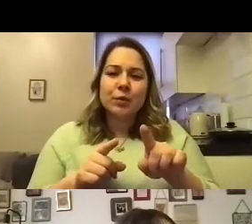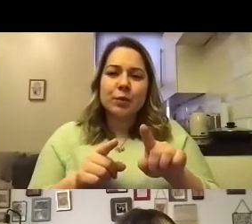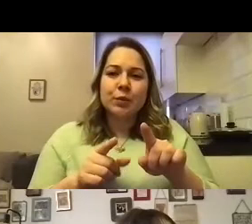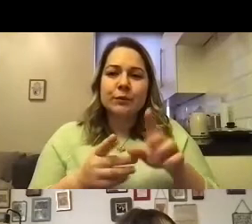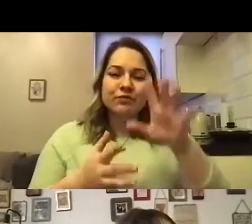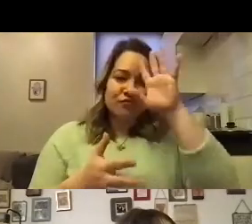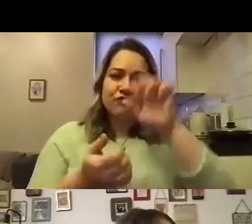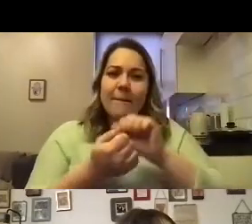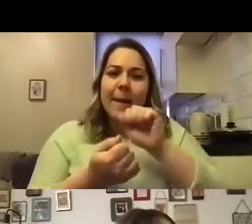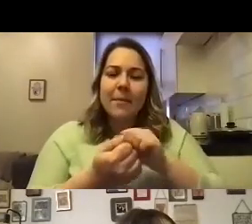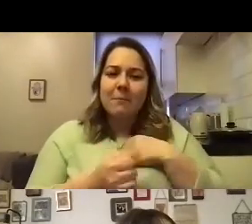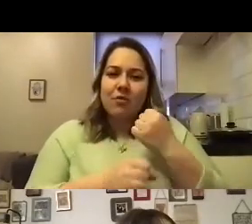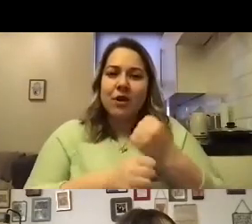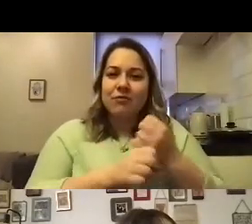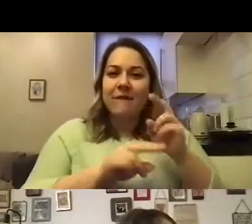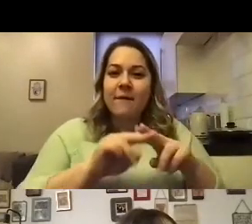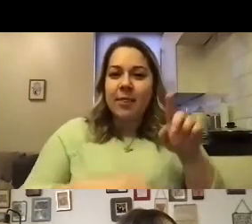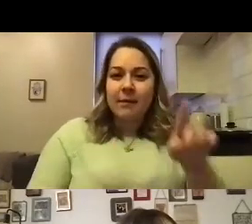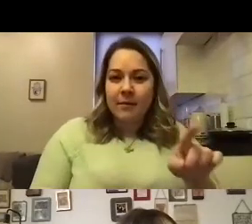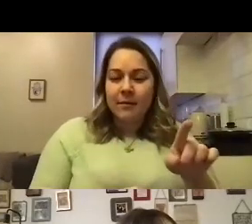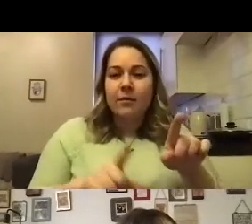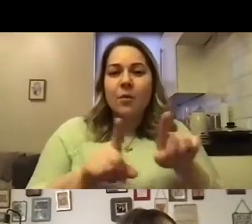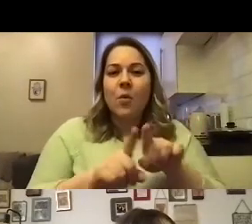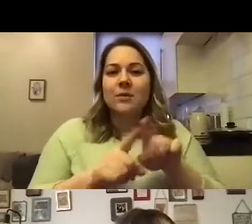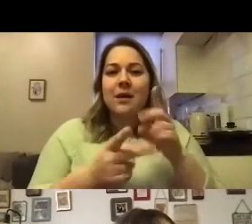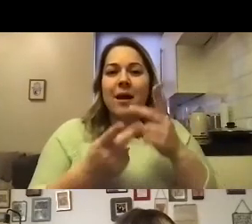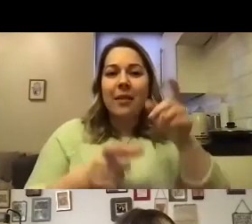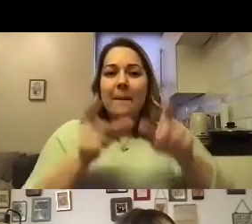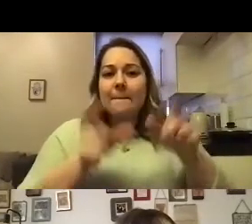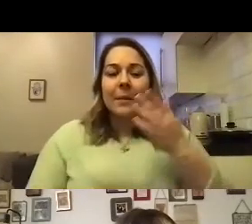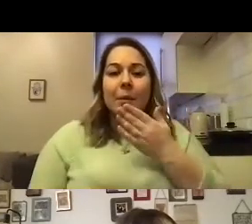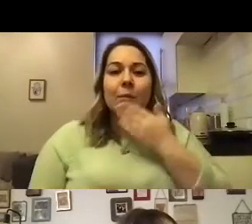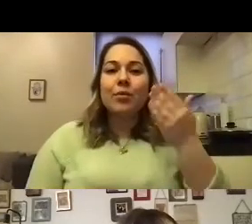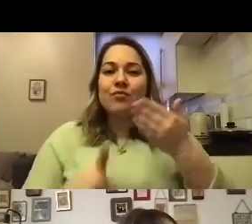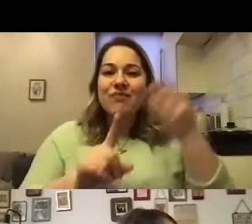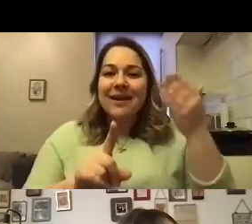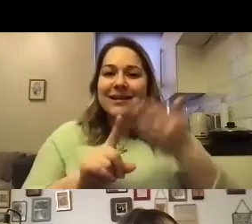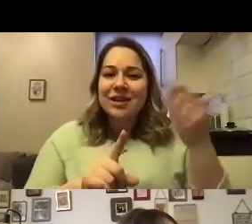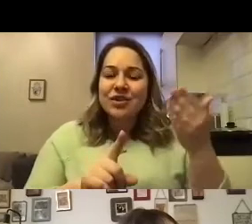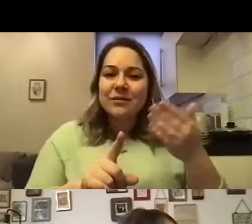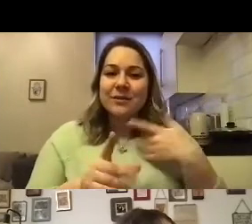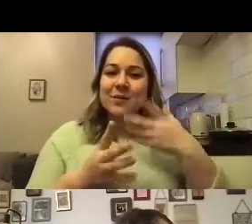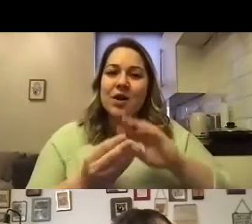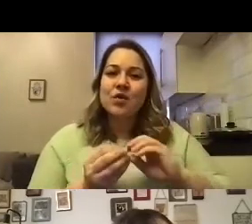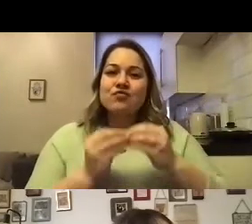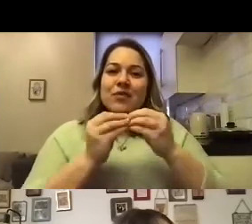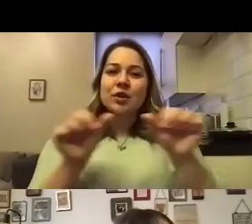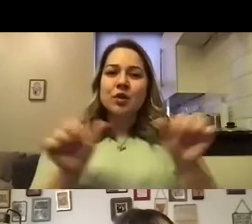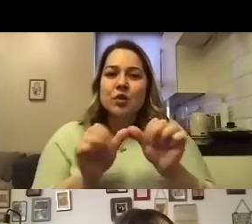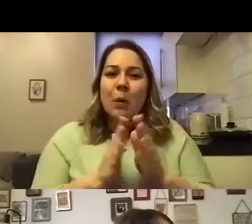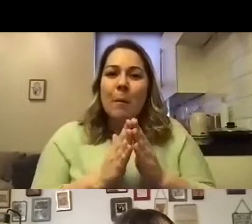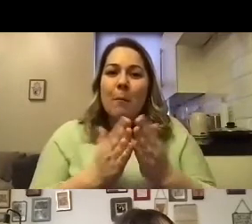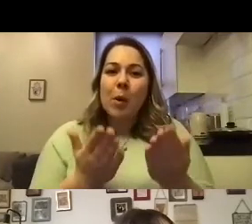remember him and the others that don't really get much recognition. So I've put a little booklet together, and I'm hoping other